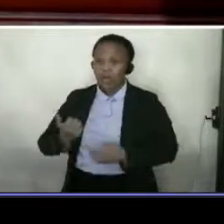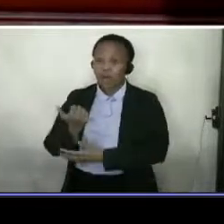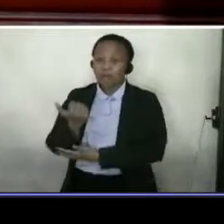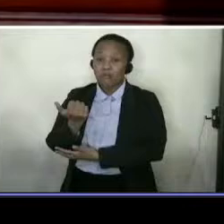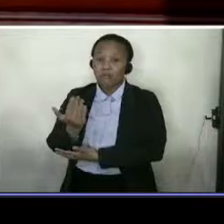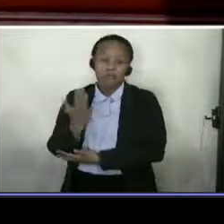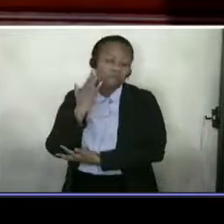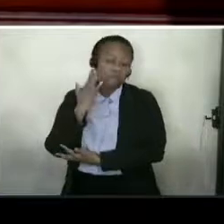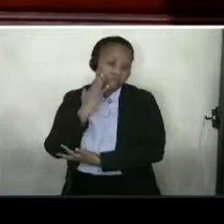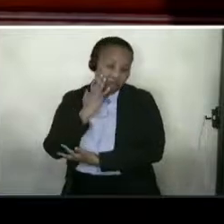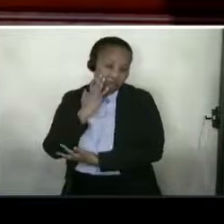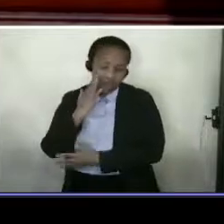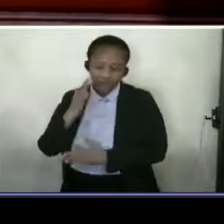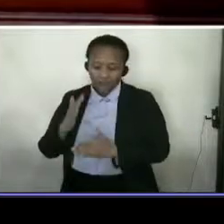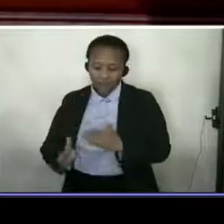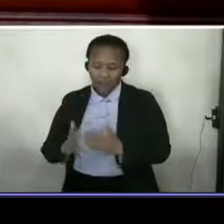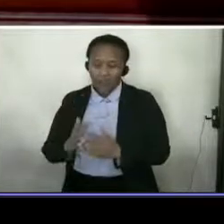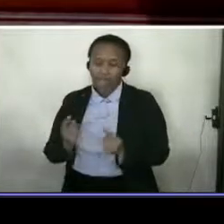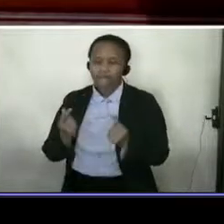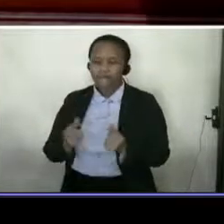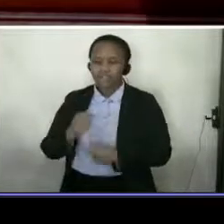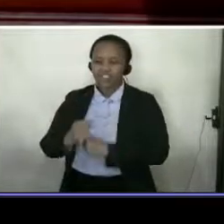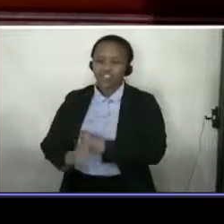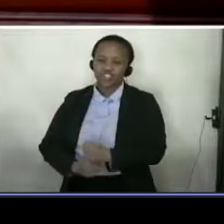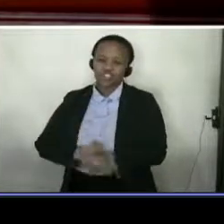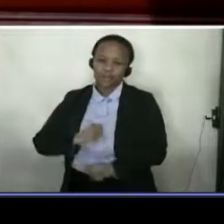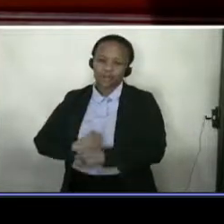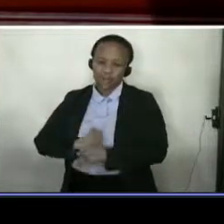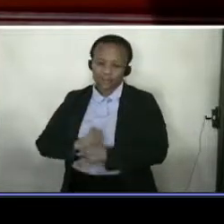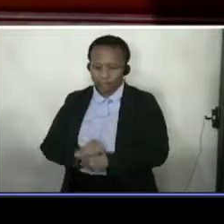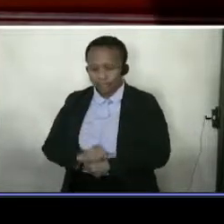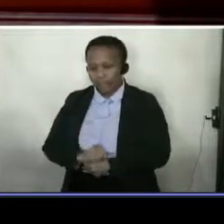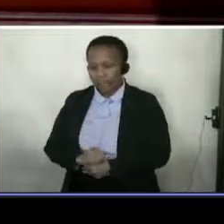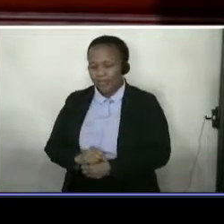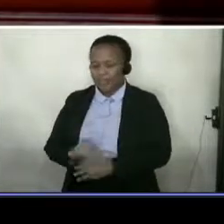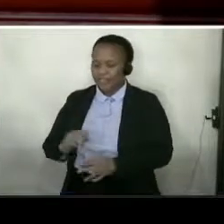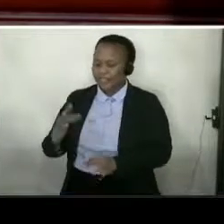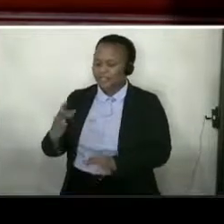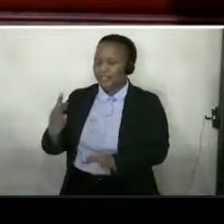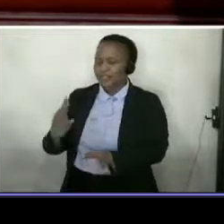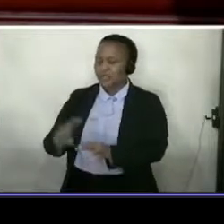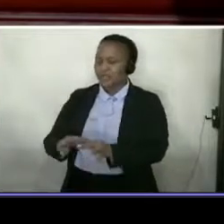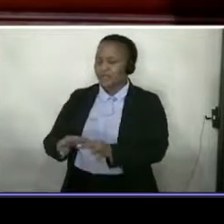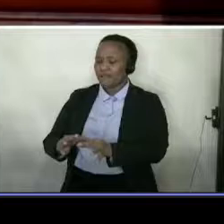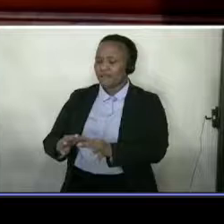the financial year. We wanted to deal specifically